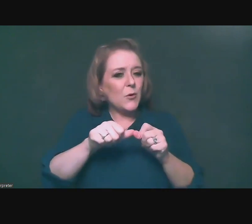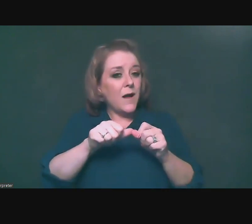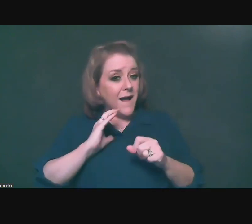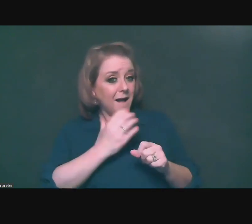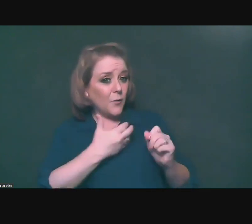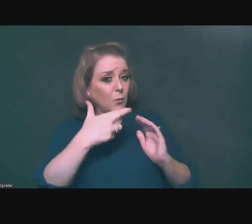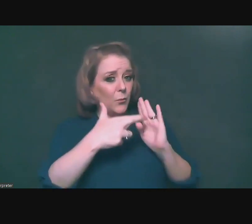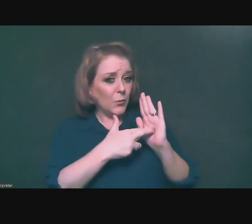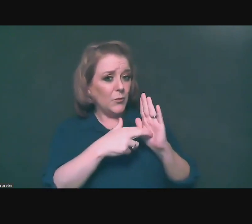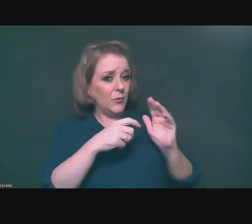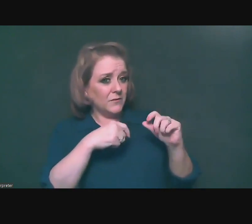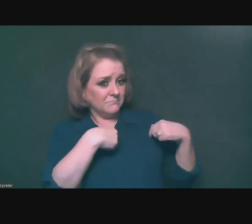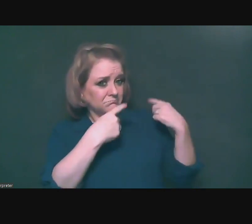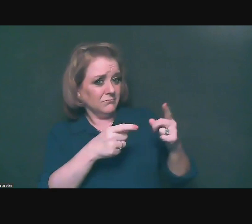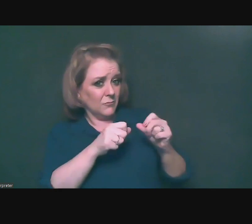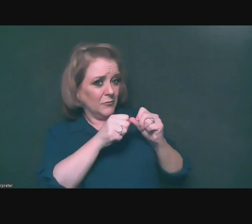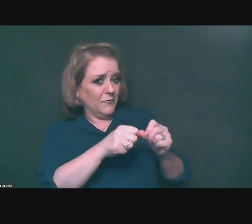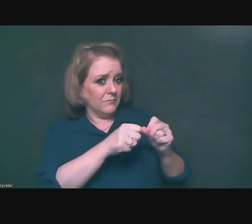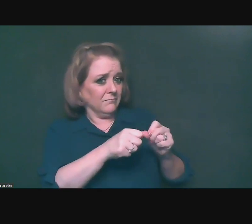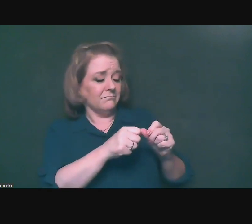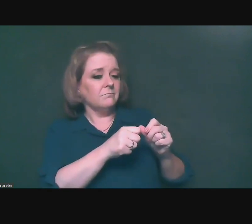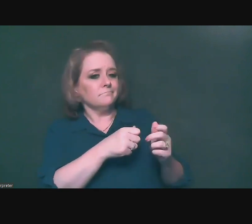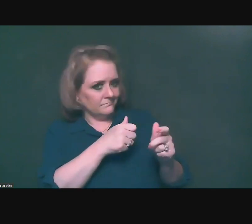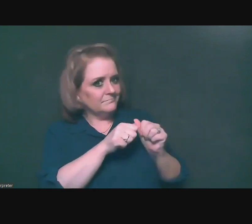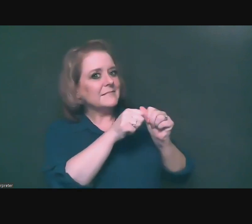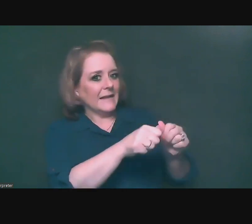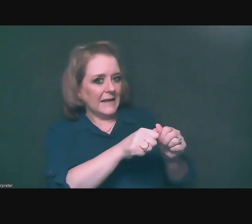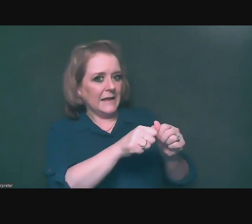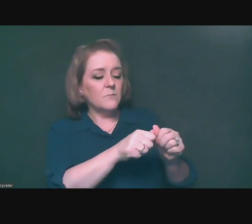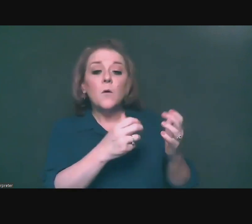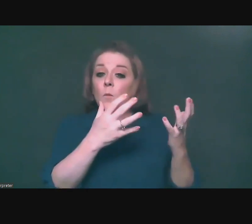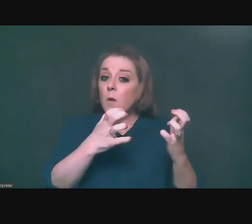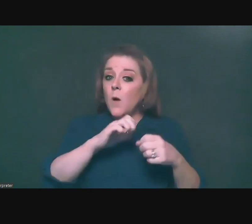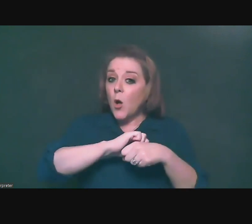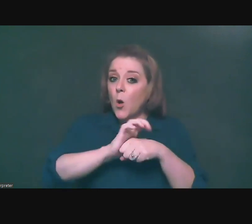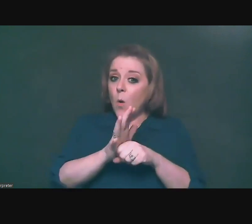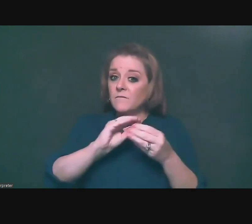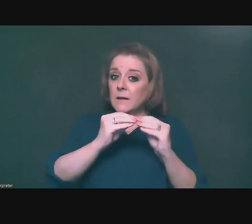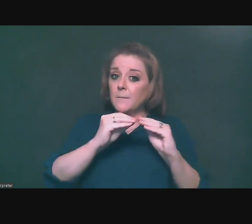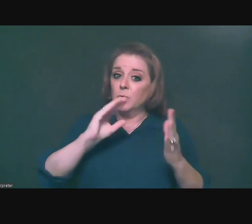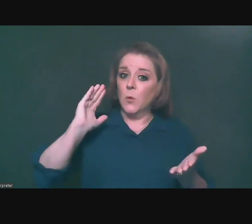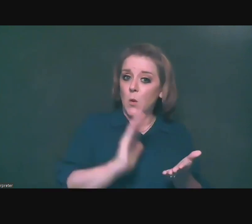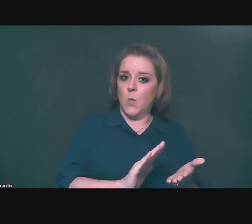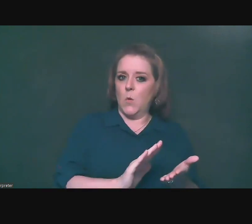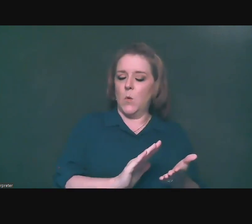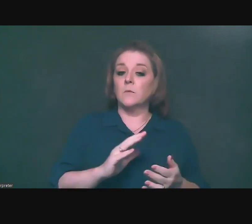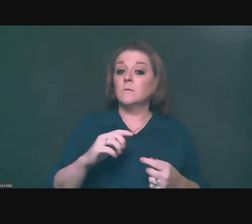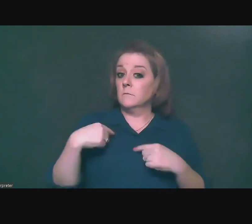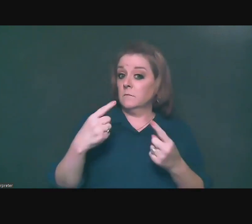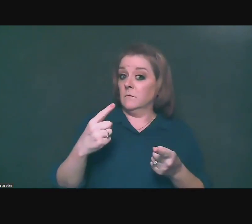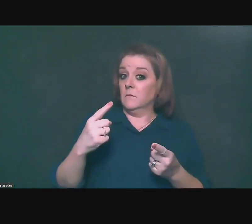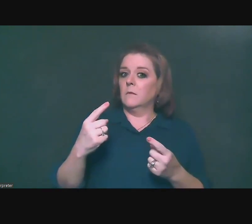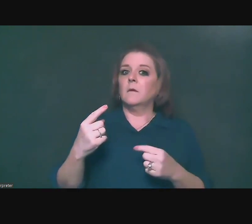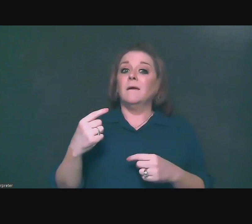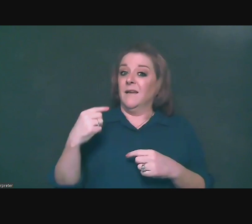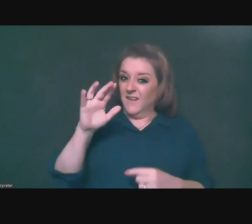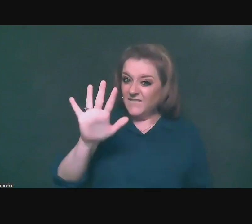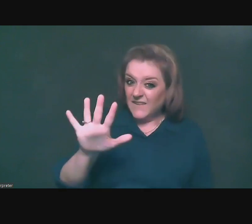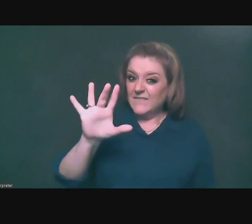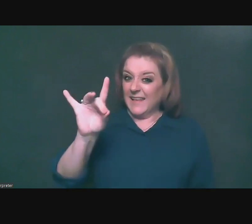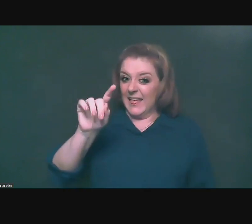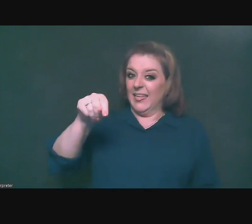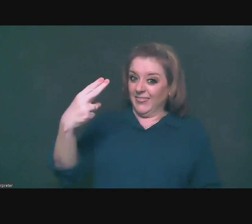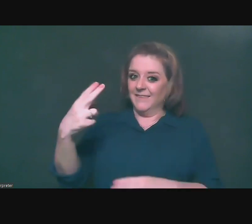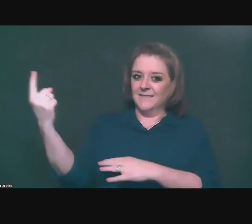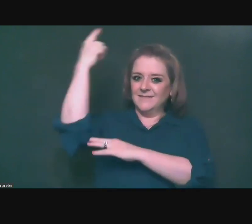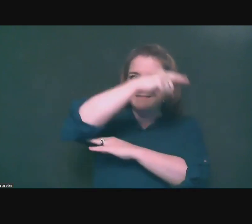already doing so that we can keep our COVID numbers low. We're at day 58 in this marathon, and it's literally